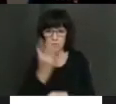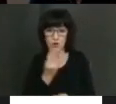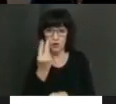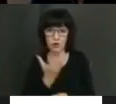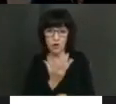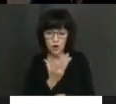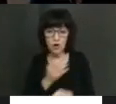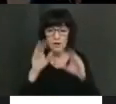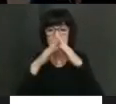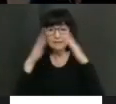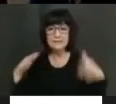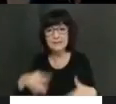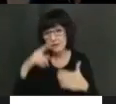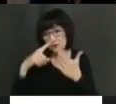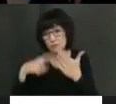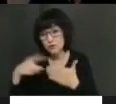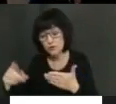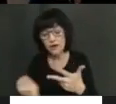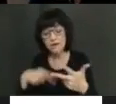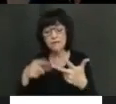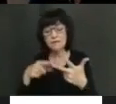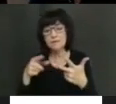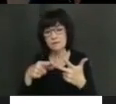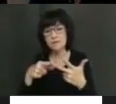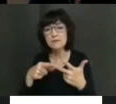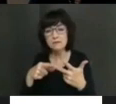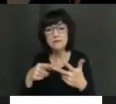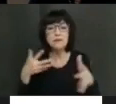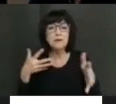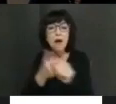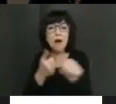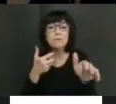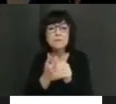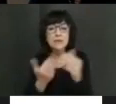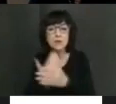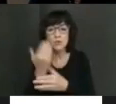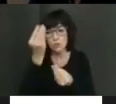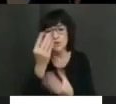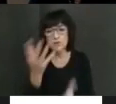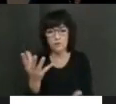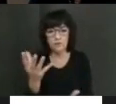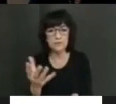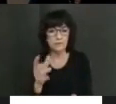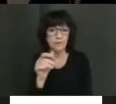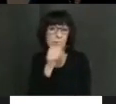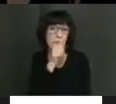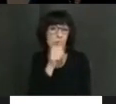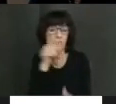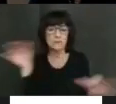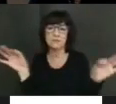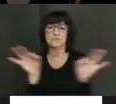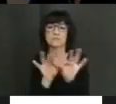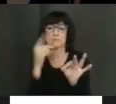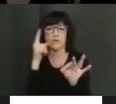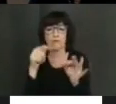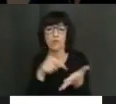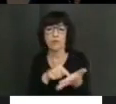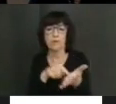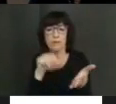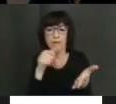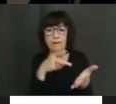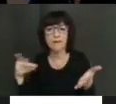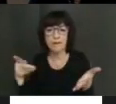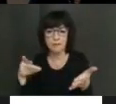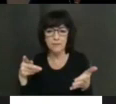and updates. Privacy is paramount to the COVID Alert DE application. On the next screen, you will review the data